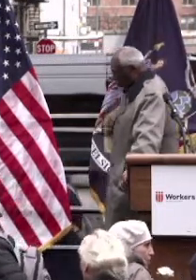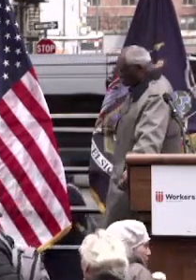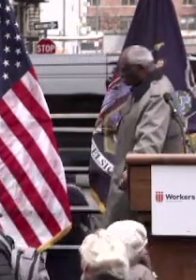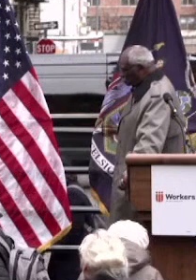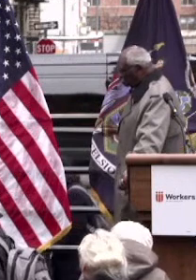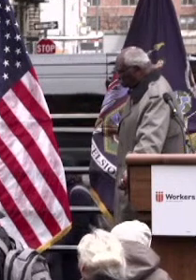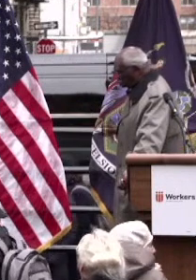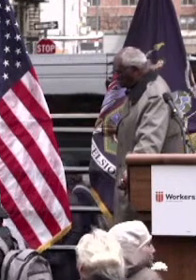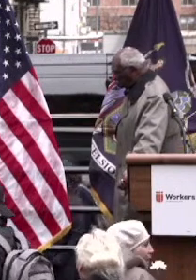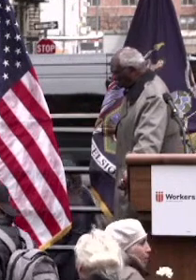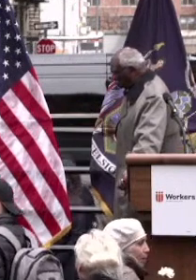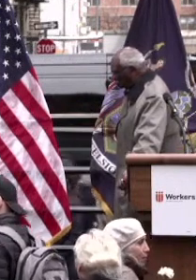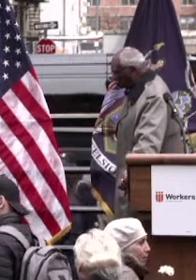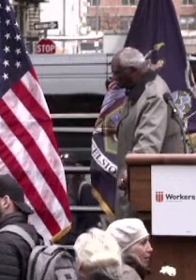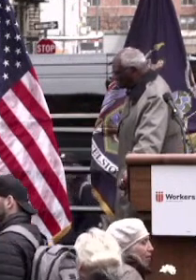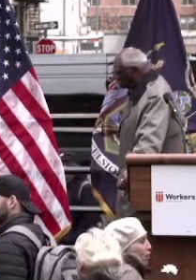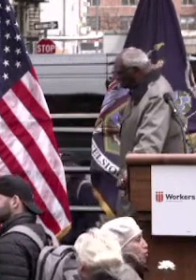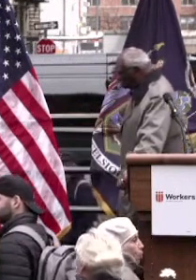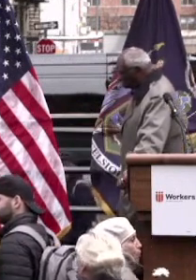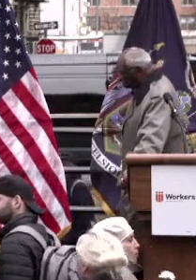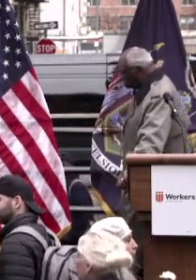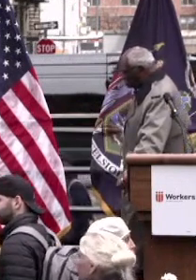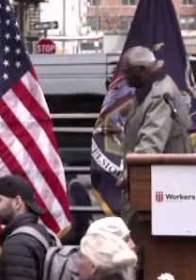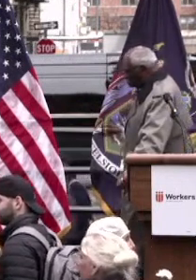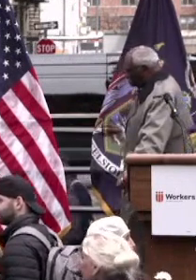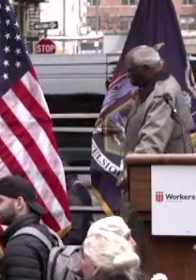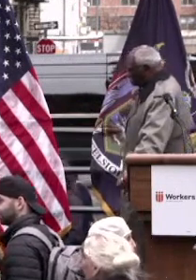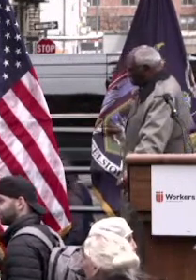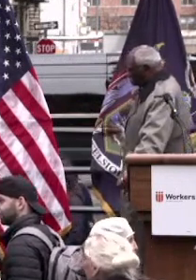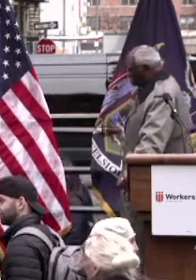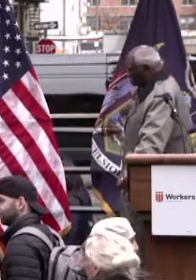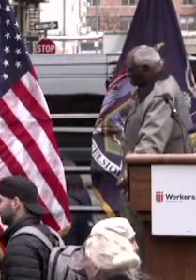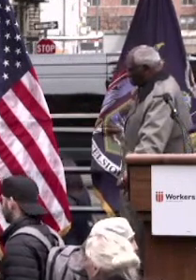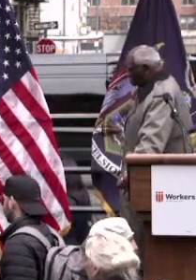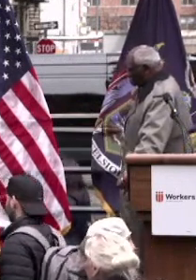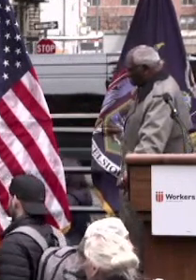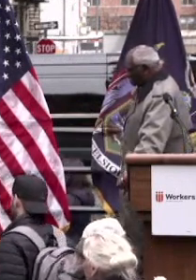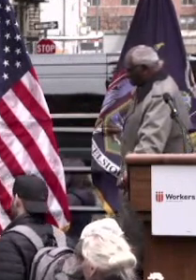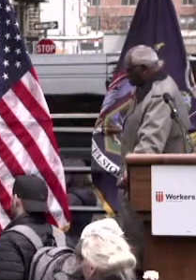22. Kate Leon, age 14.